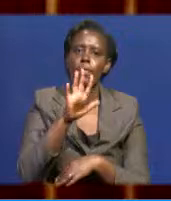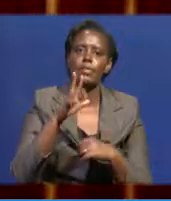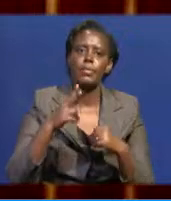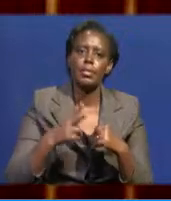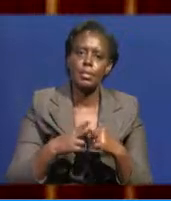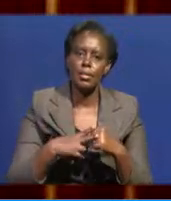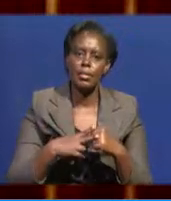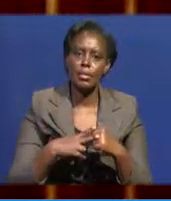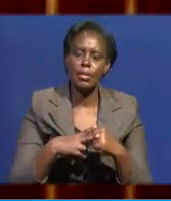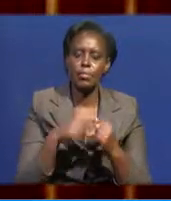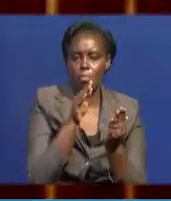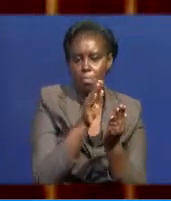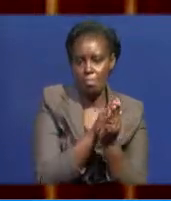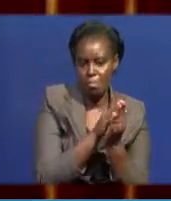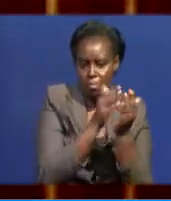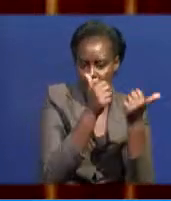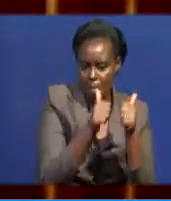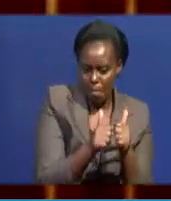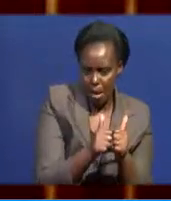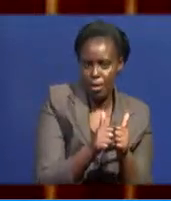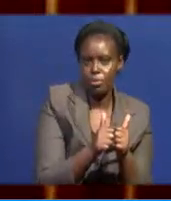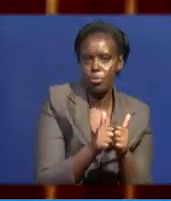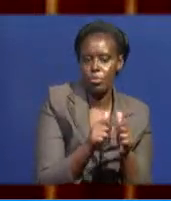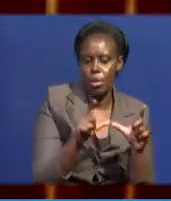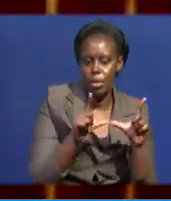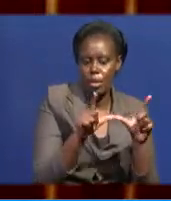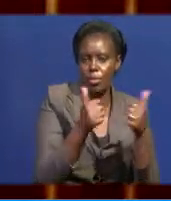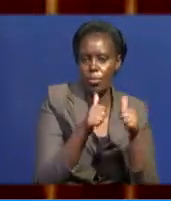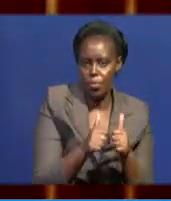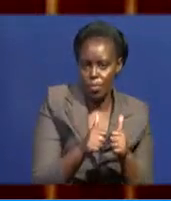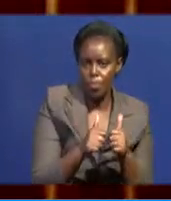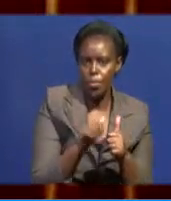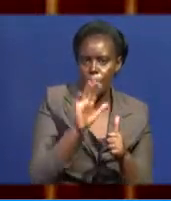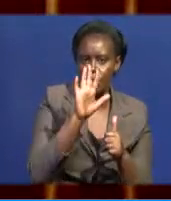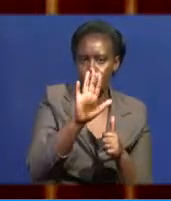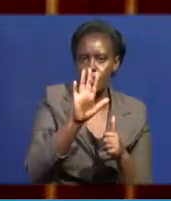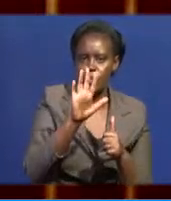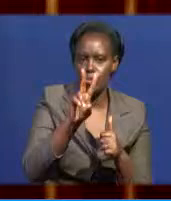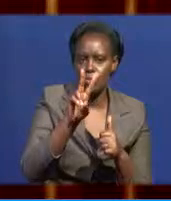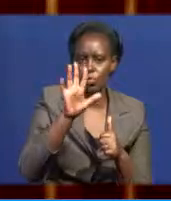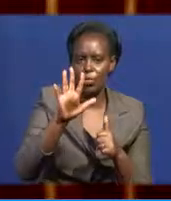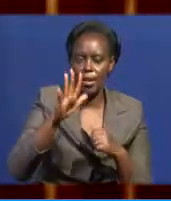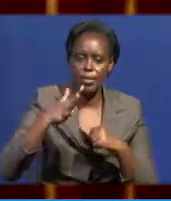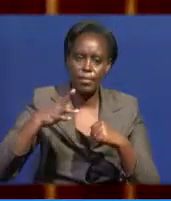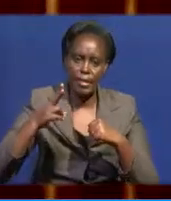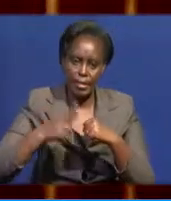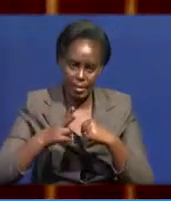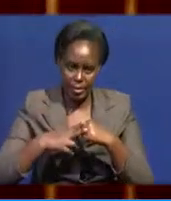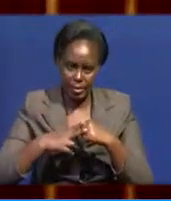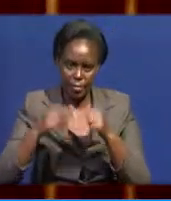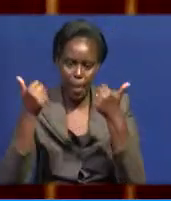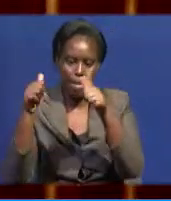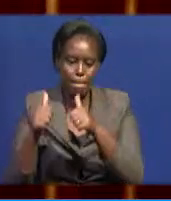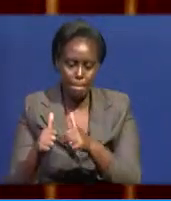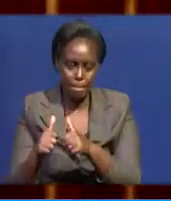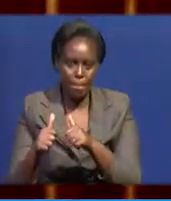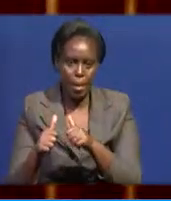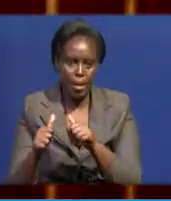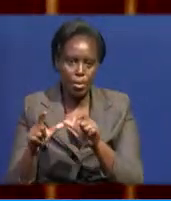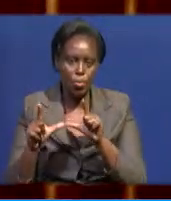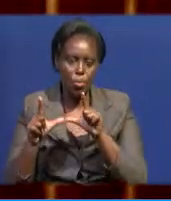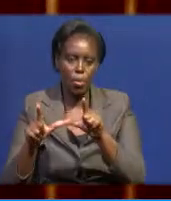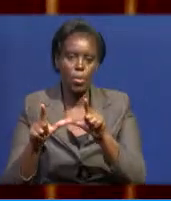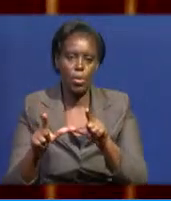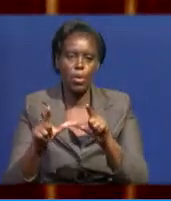157 are reservations for titling, while 257 are yet to be titled. Table 2